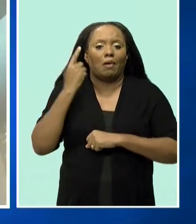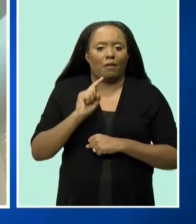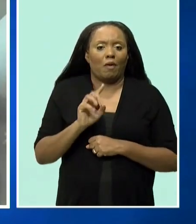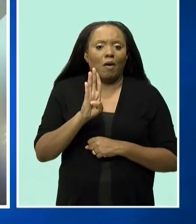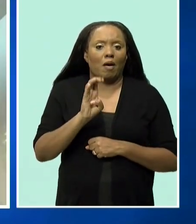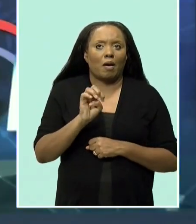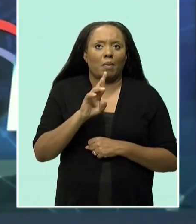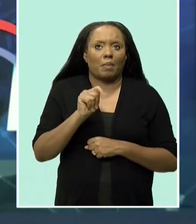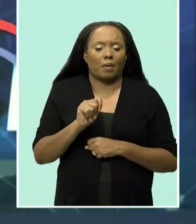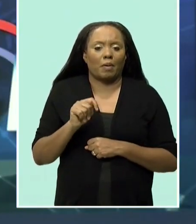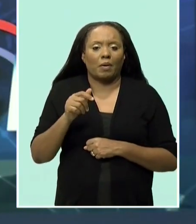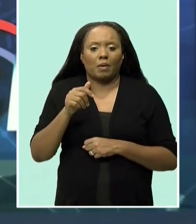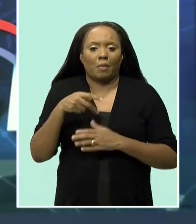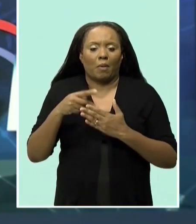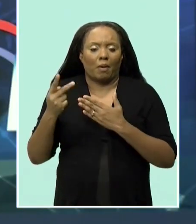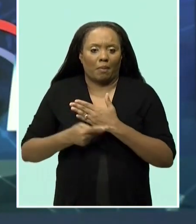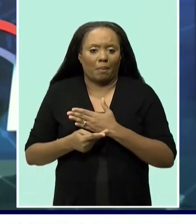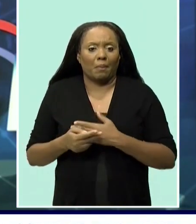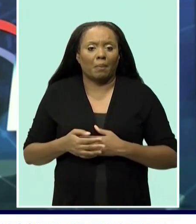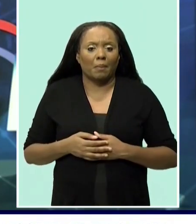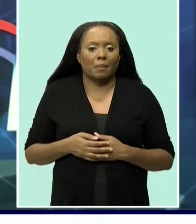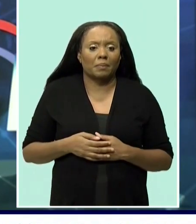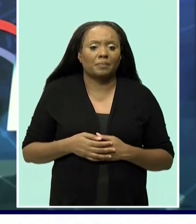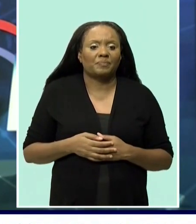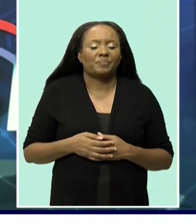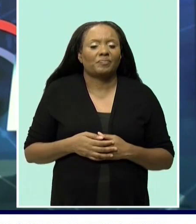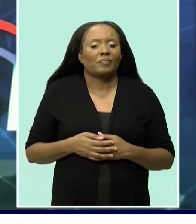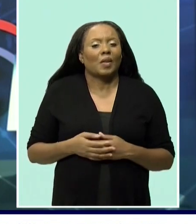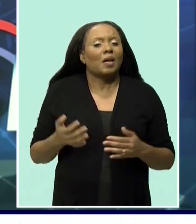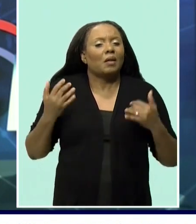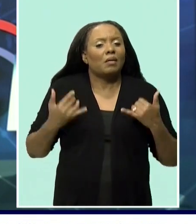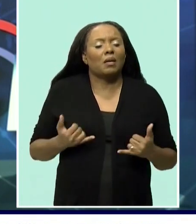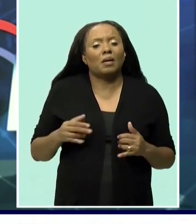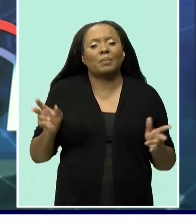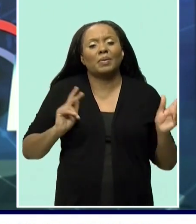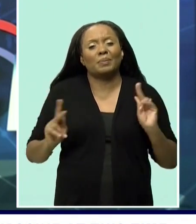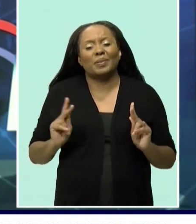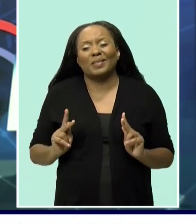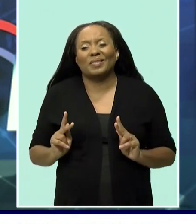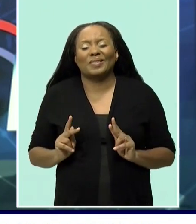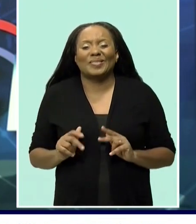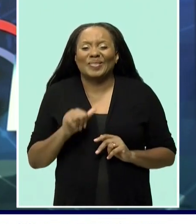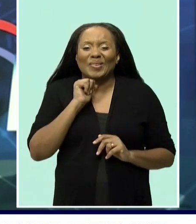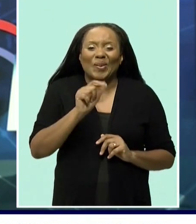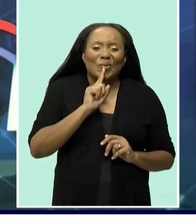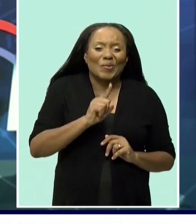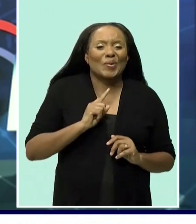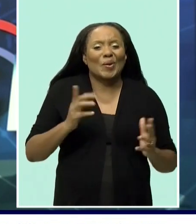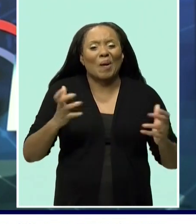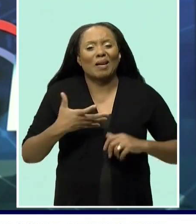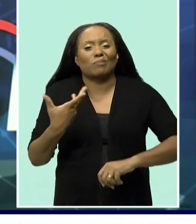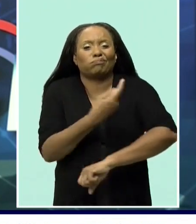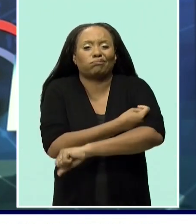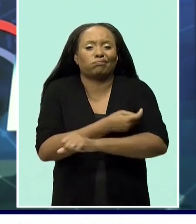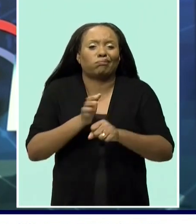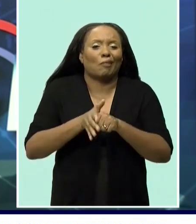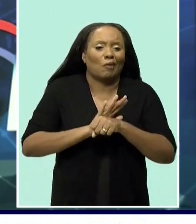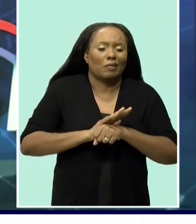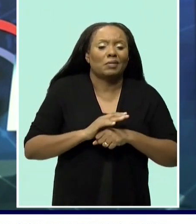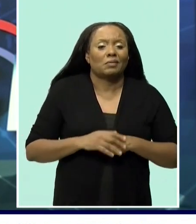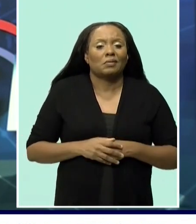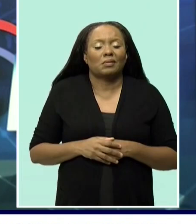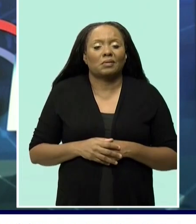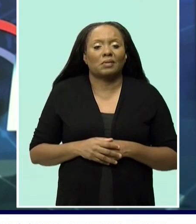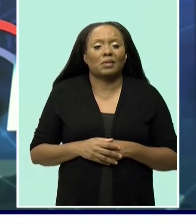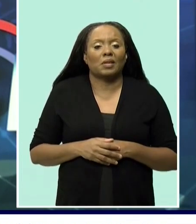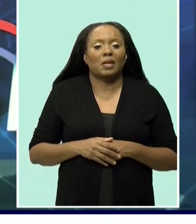up. People are now less likely to take the COVID-19 vaccine. Those are results of a vaccine hesitancy survey